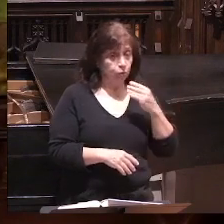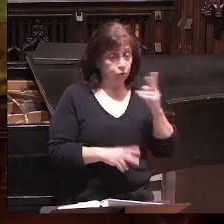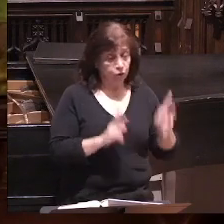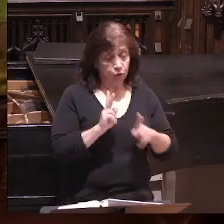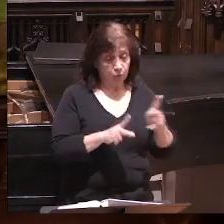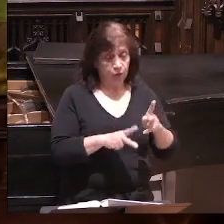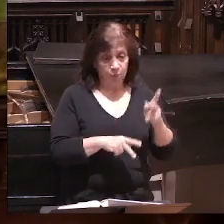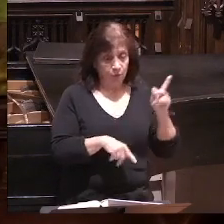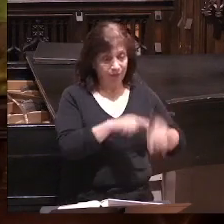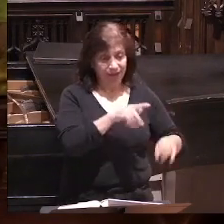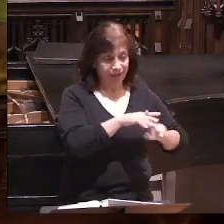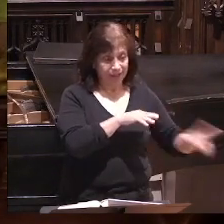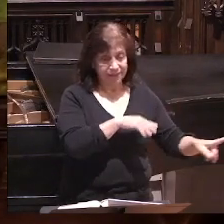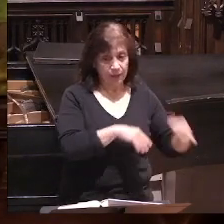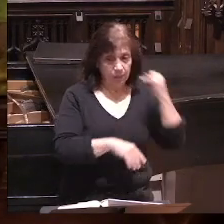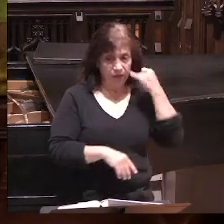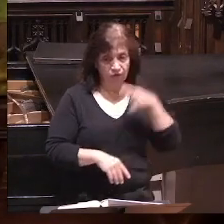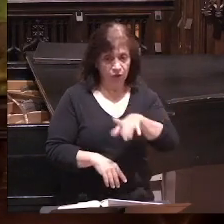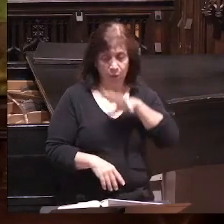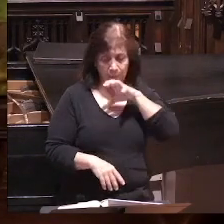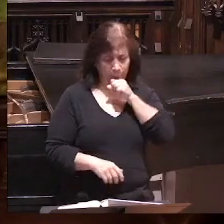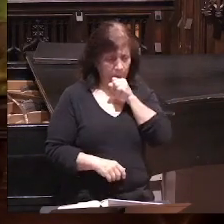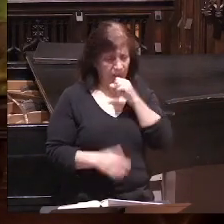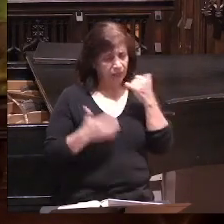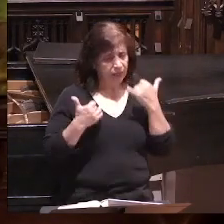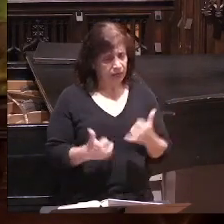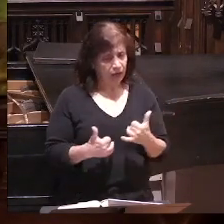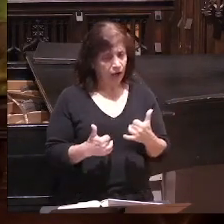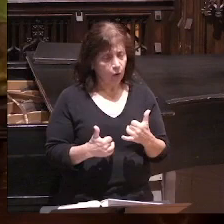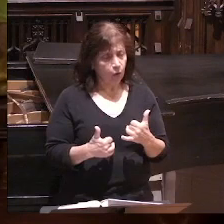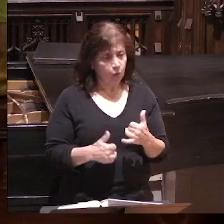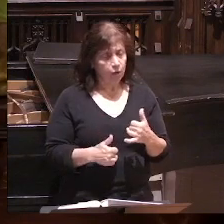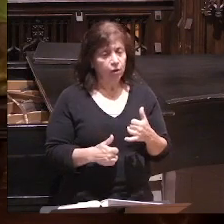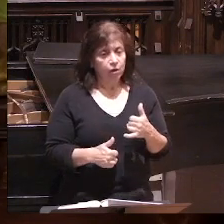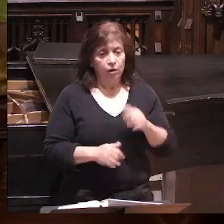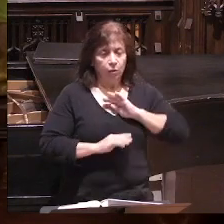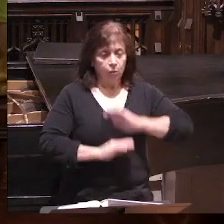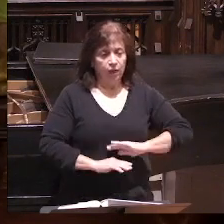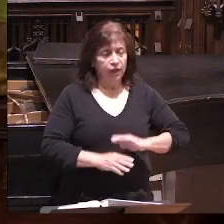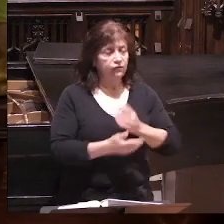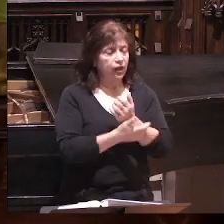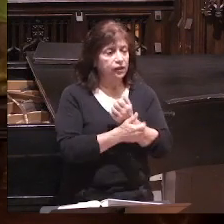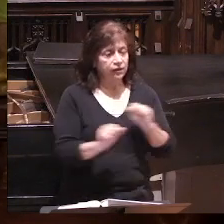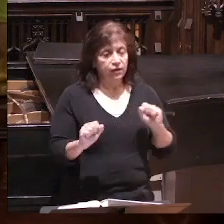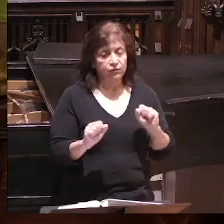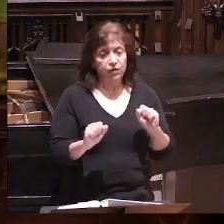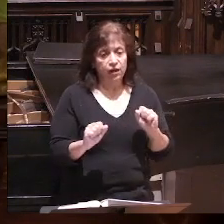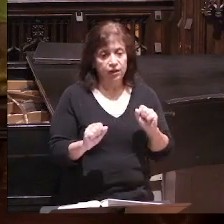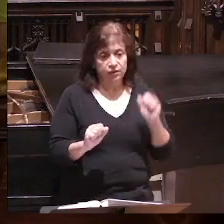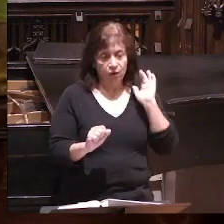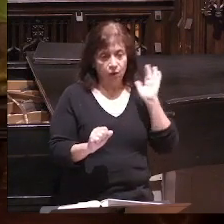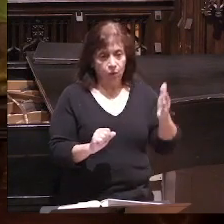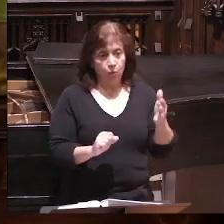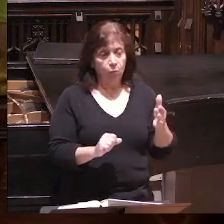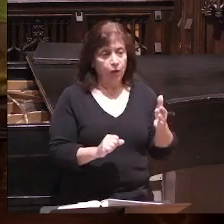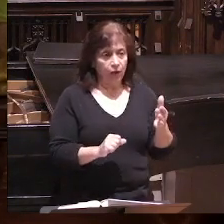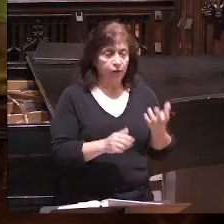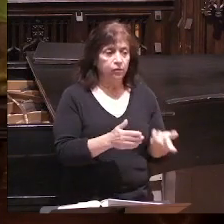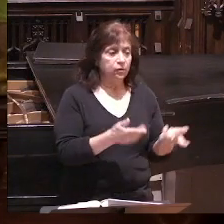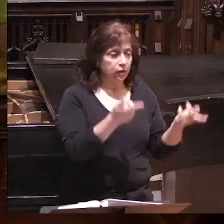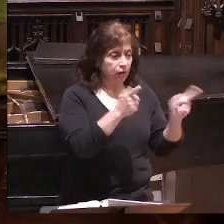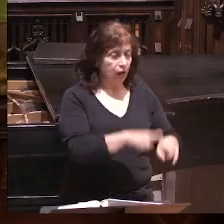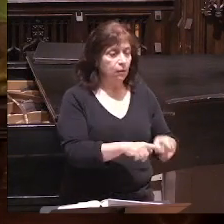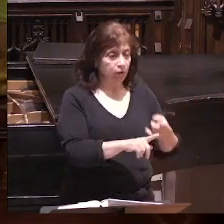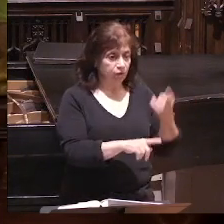Jews. For if you keep silent at this time, relief and deliverance will surely rise for the Jews from